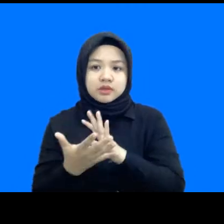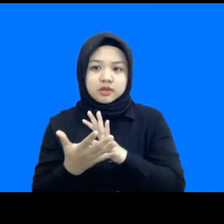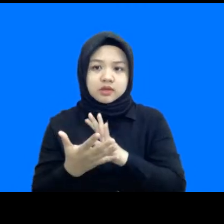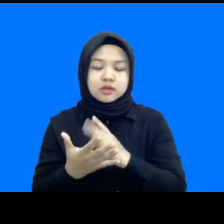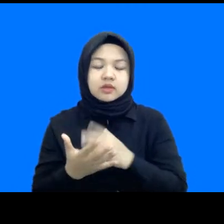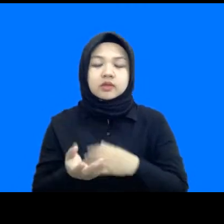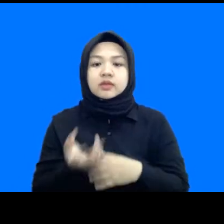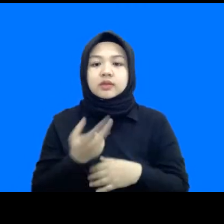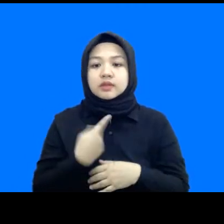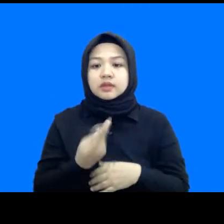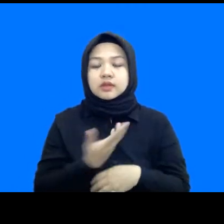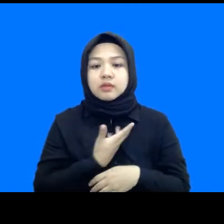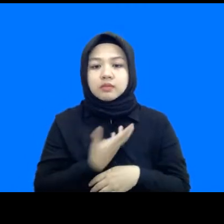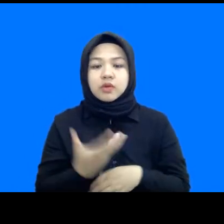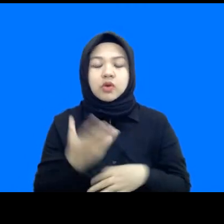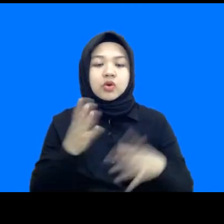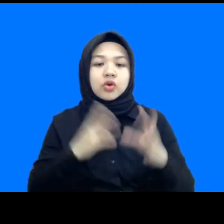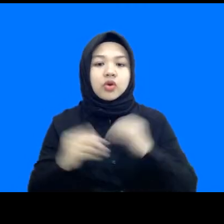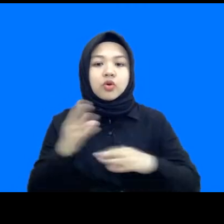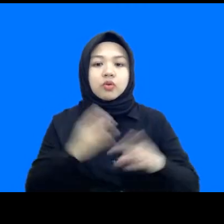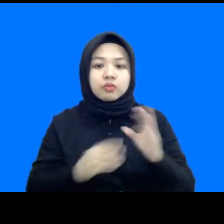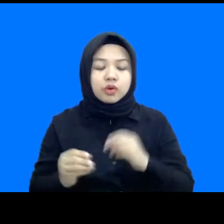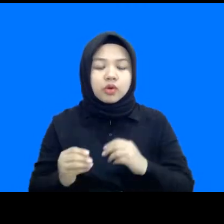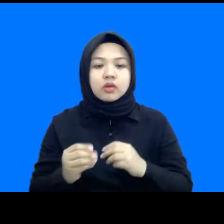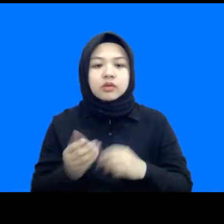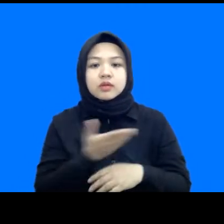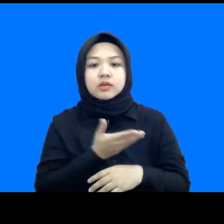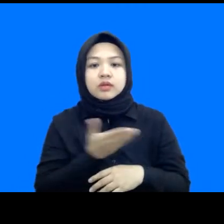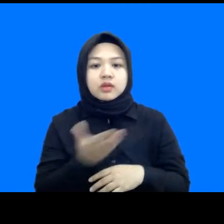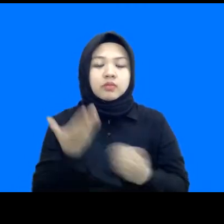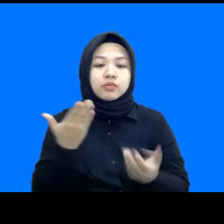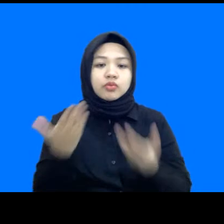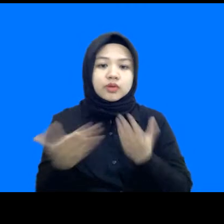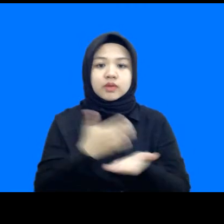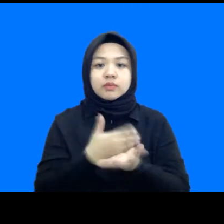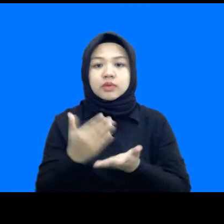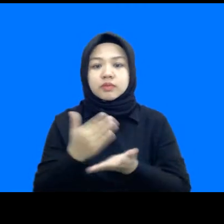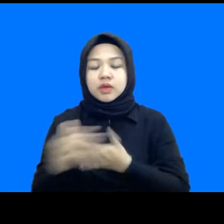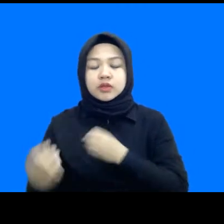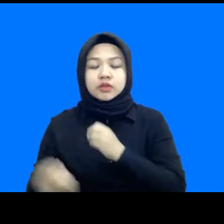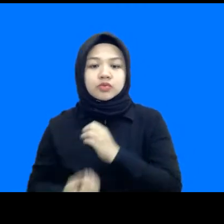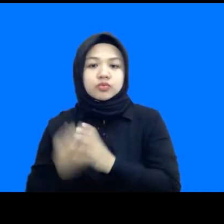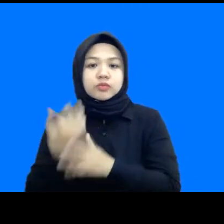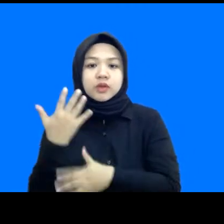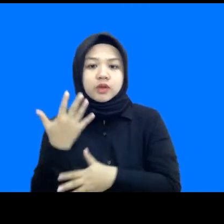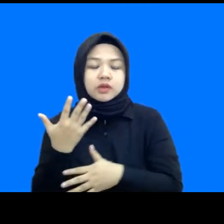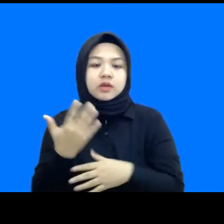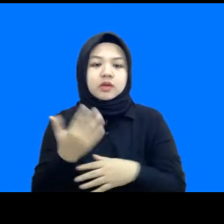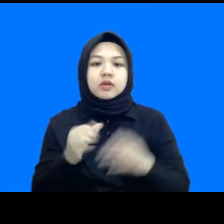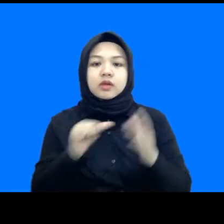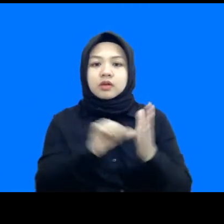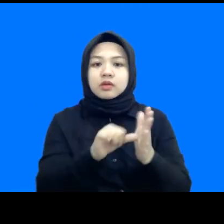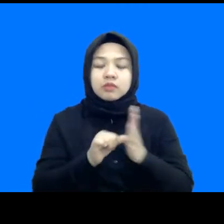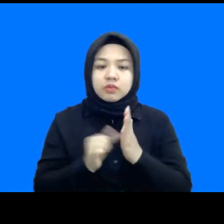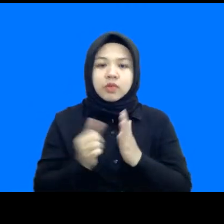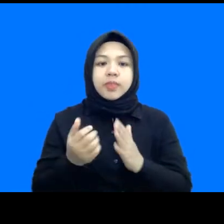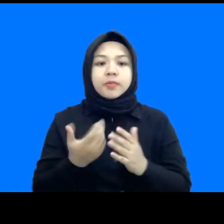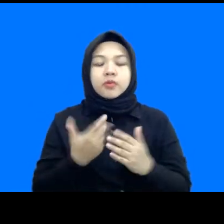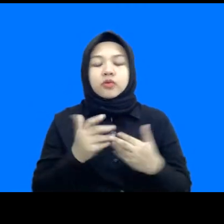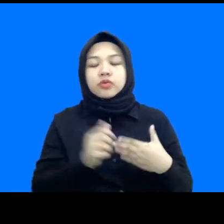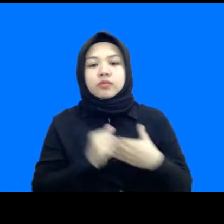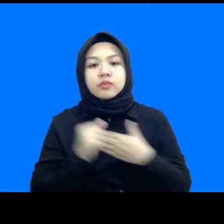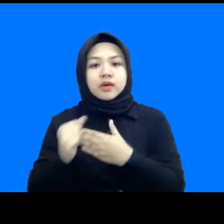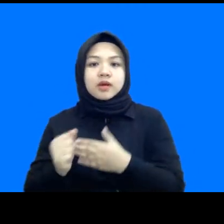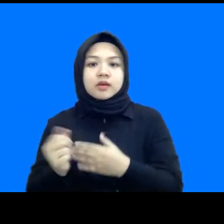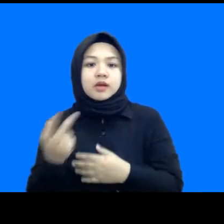maybe, and then maybe we can share resources, and maybe you can also help us orient us on the work that you have been, the great work that